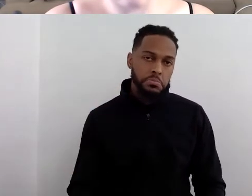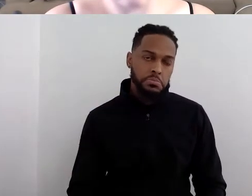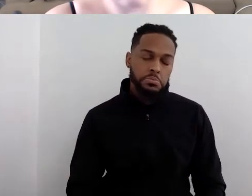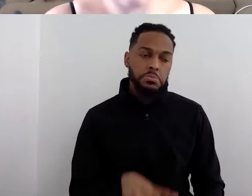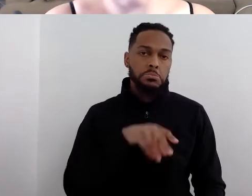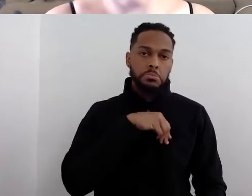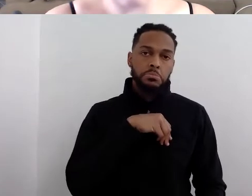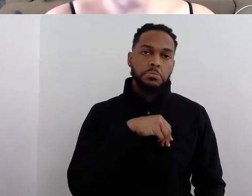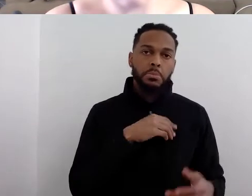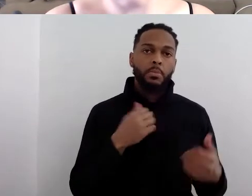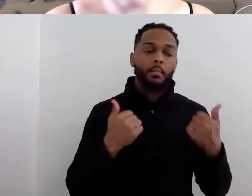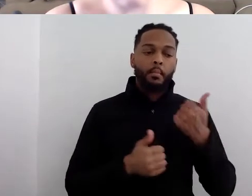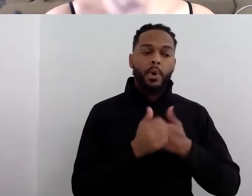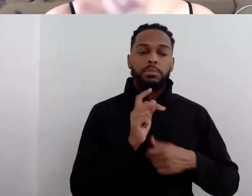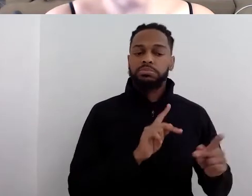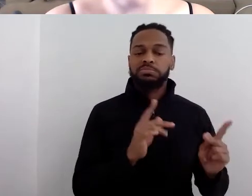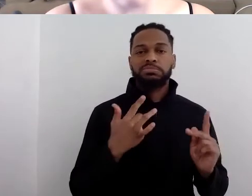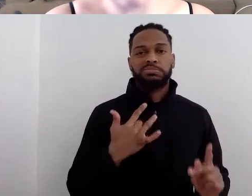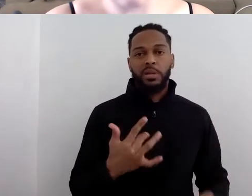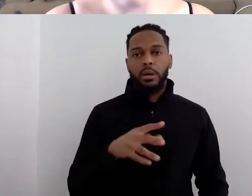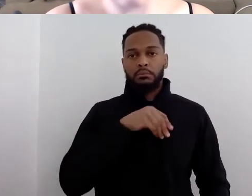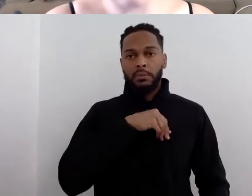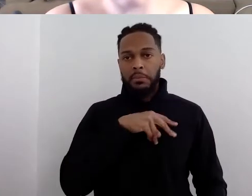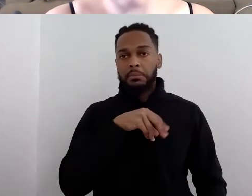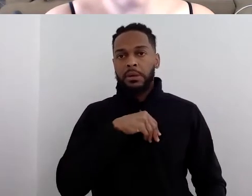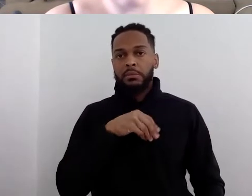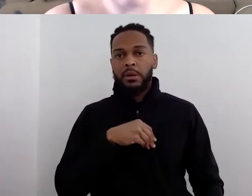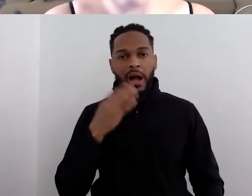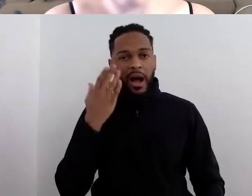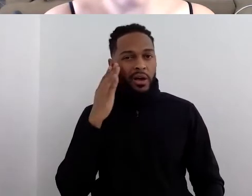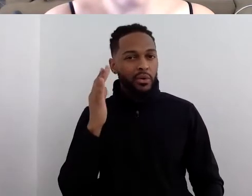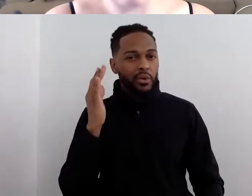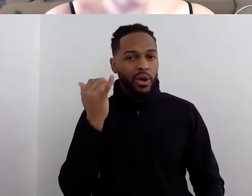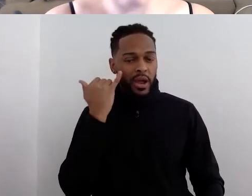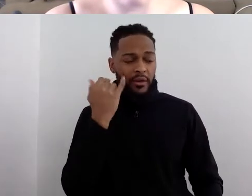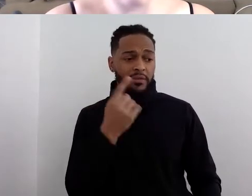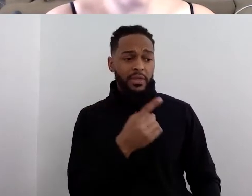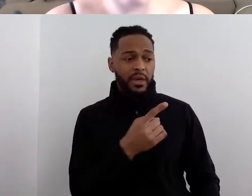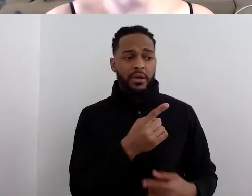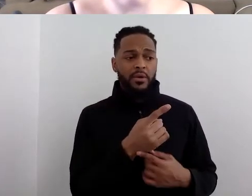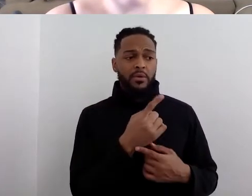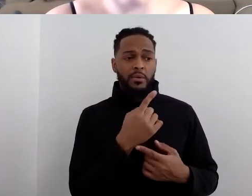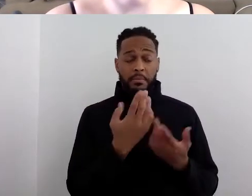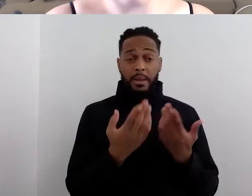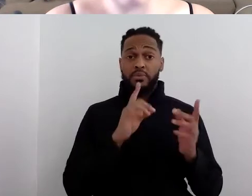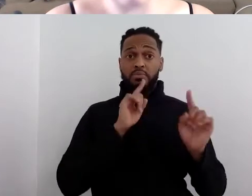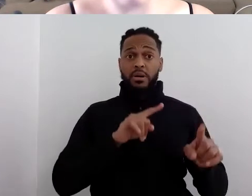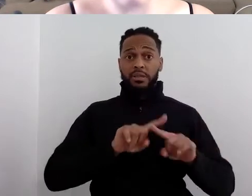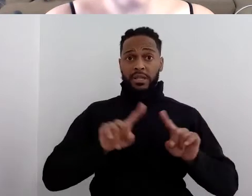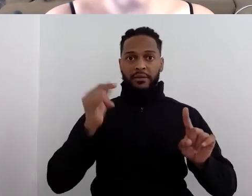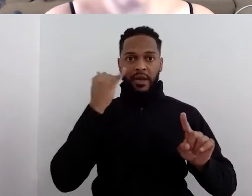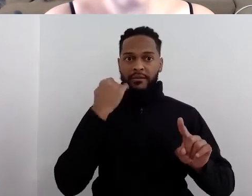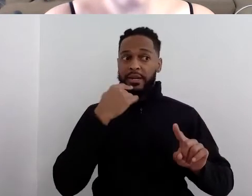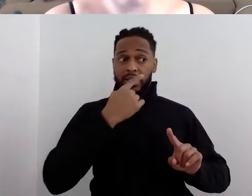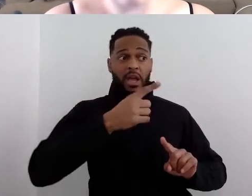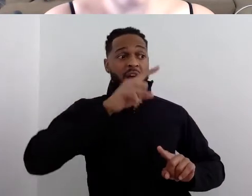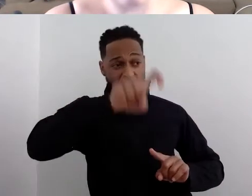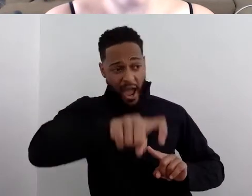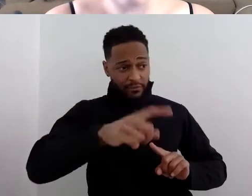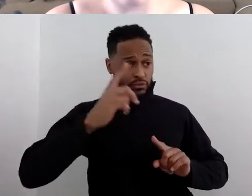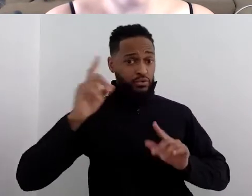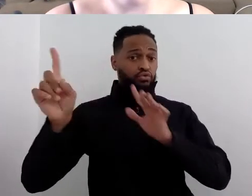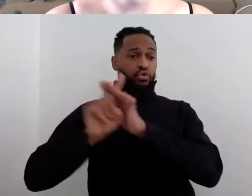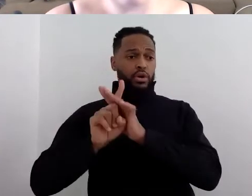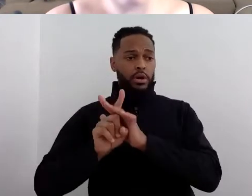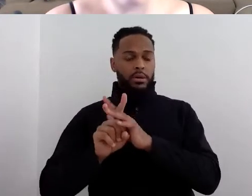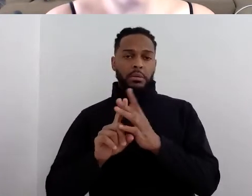but I don't know if people would respond differently if I just said, you have to see me, and kind of was very strict about it. I haven't